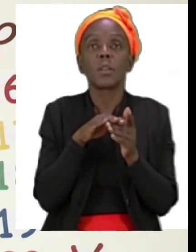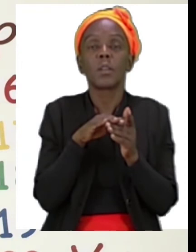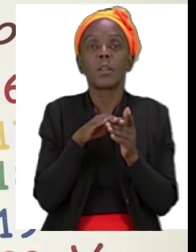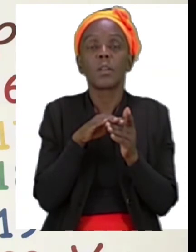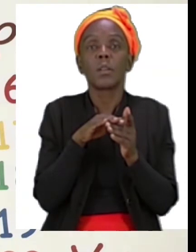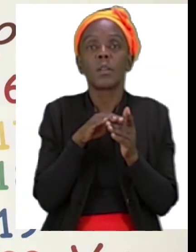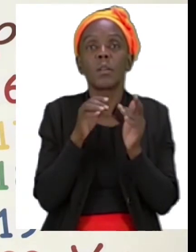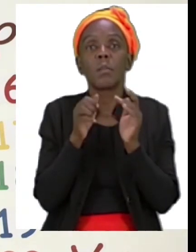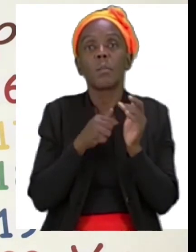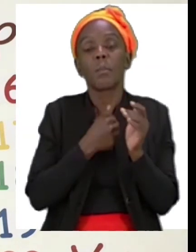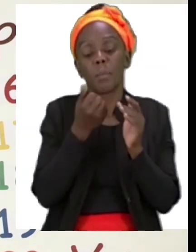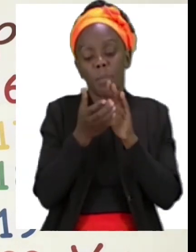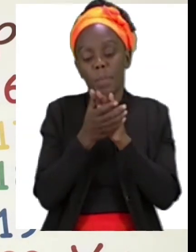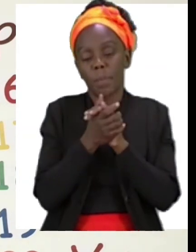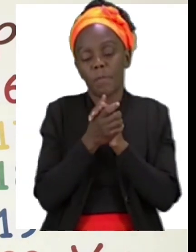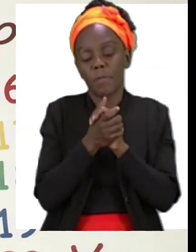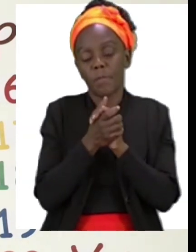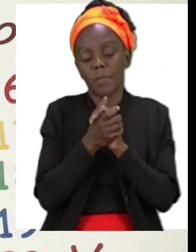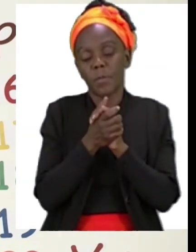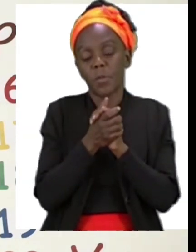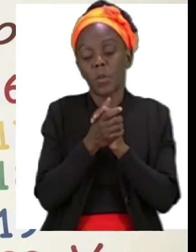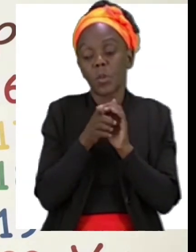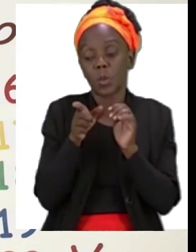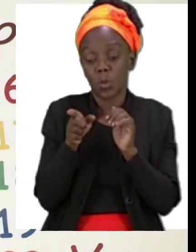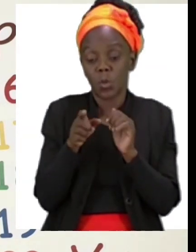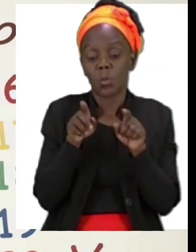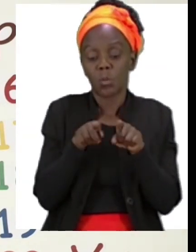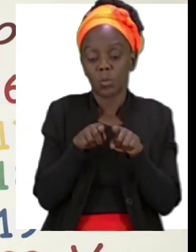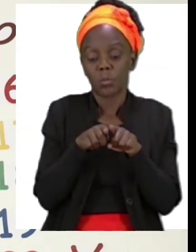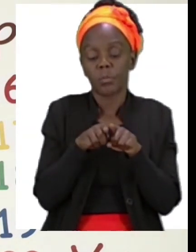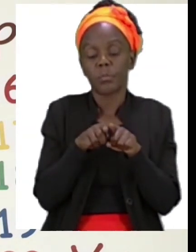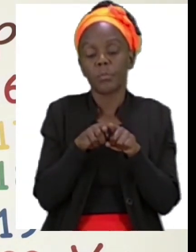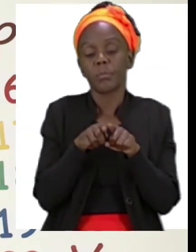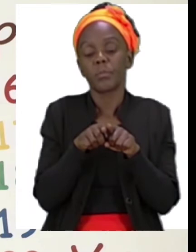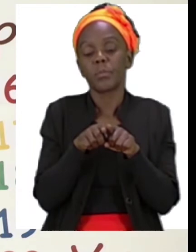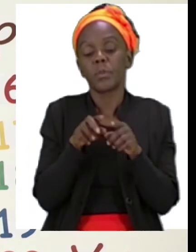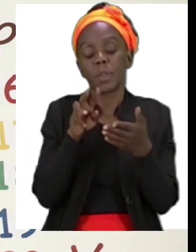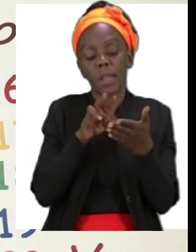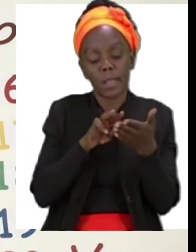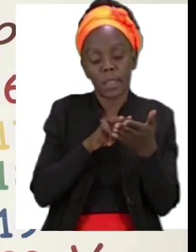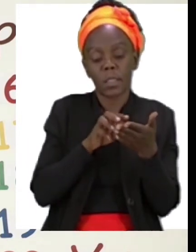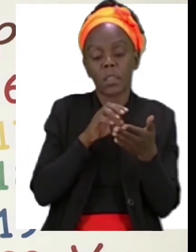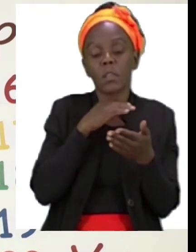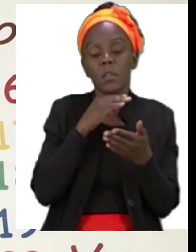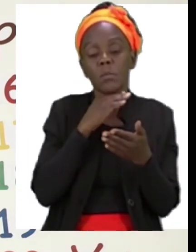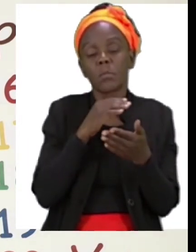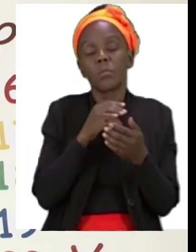out loud as well. So let us go together. My friend's name